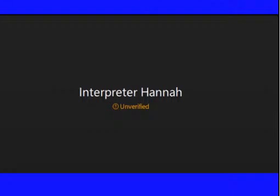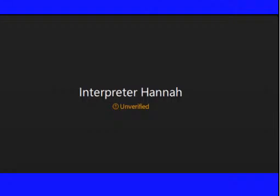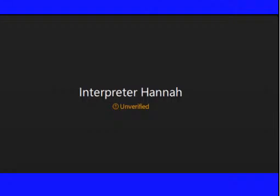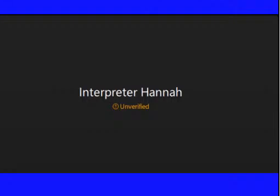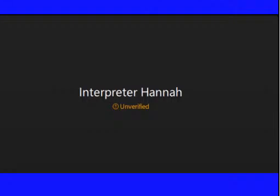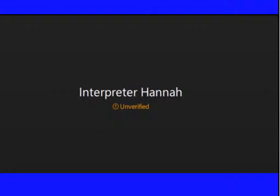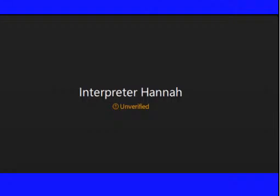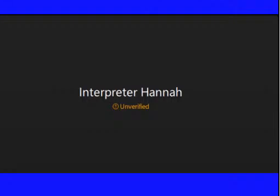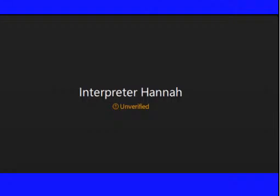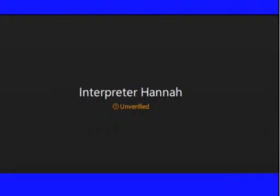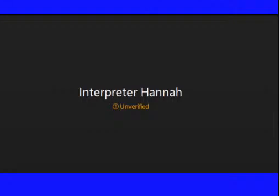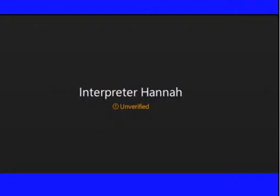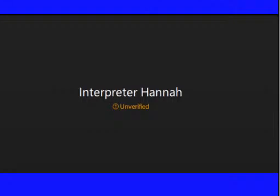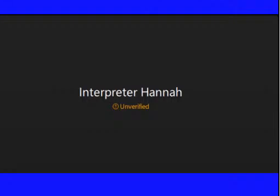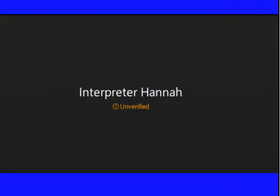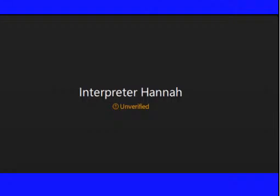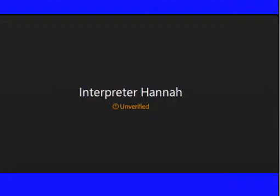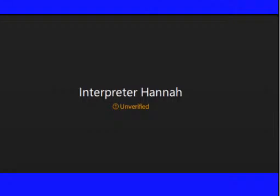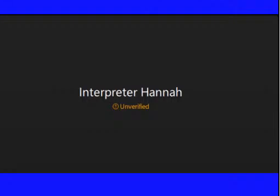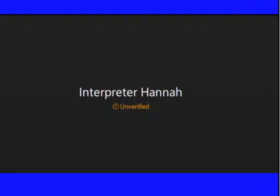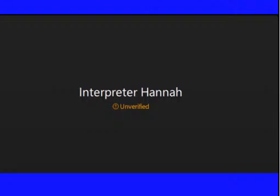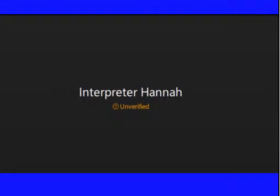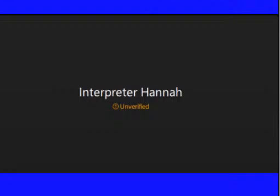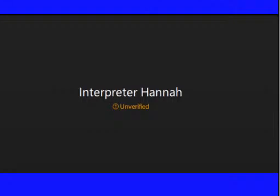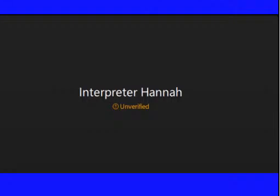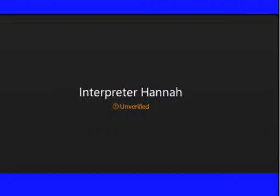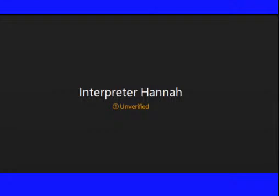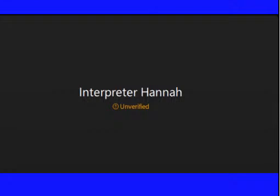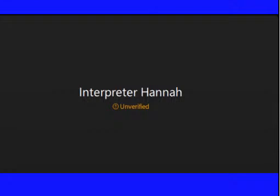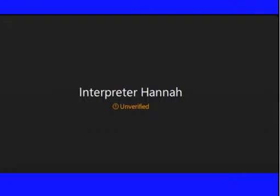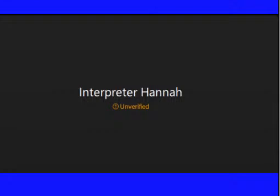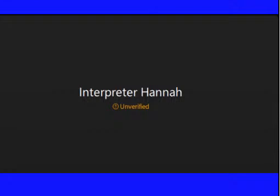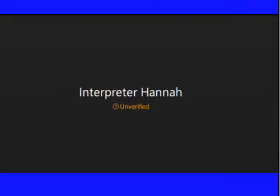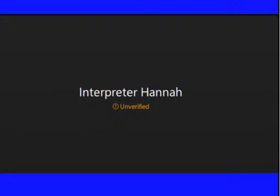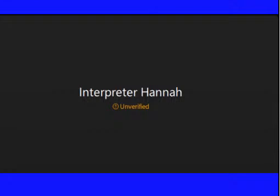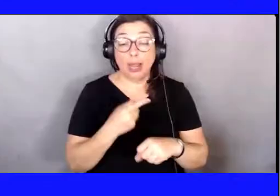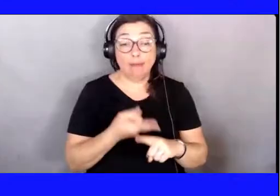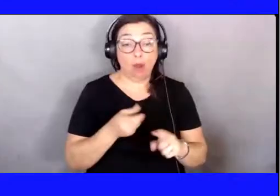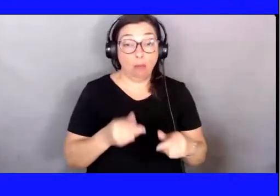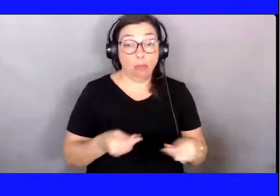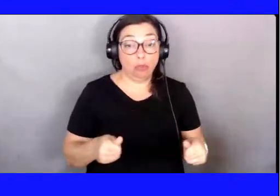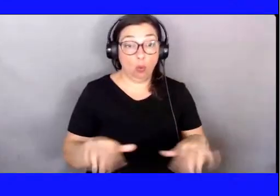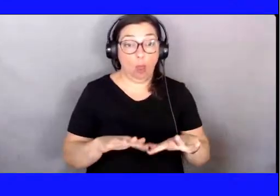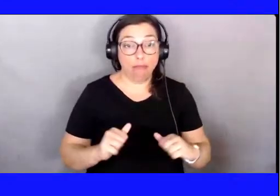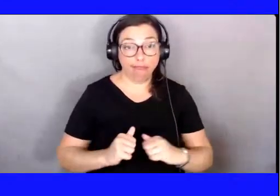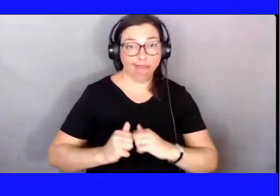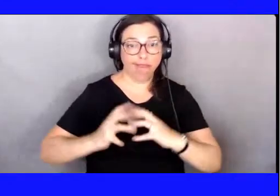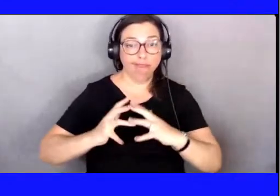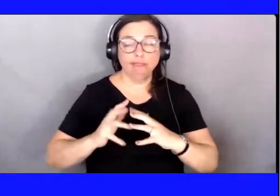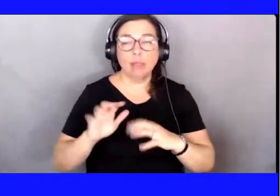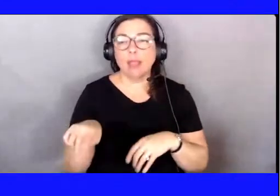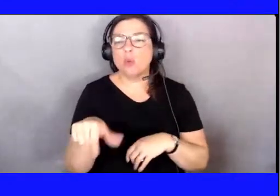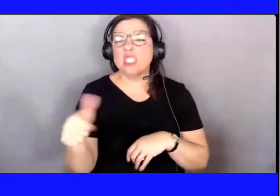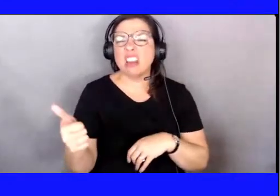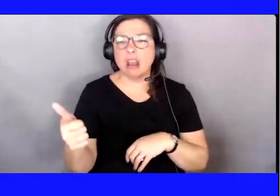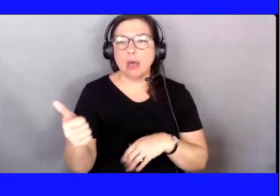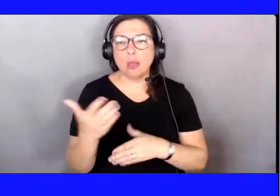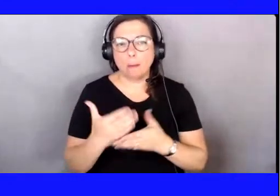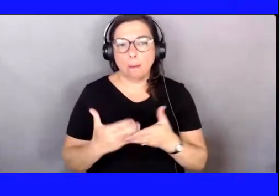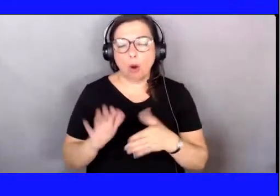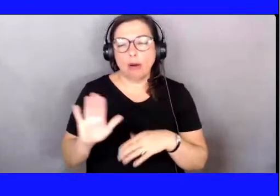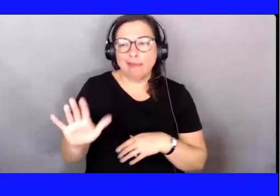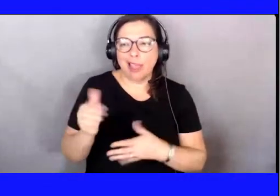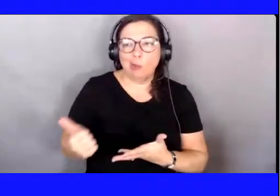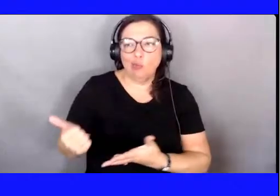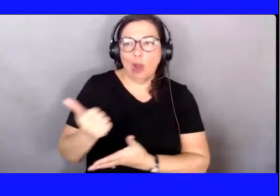is pretty desolate, and really create a vibrant ground floor activation. So that was another piece of HPD's priority